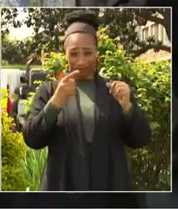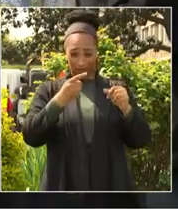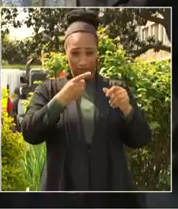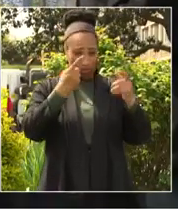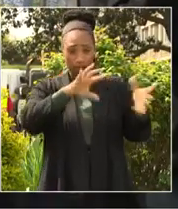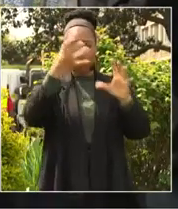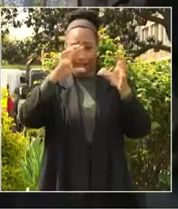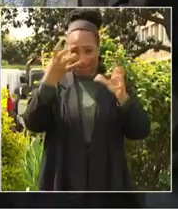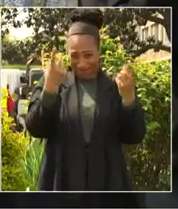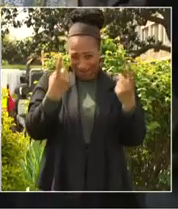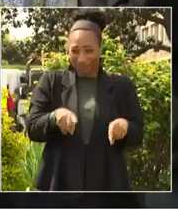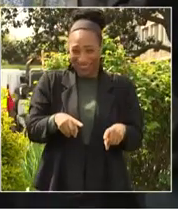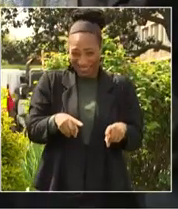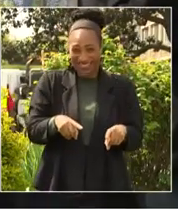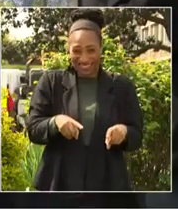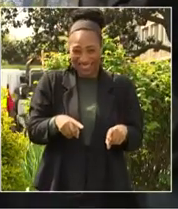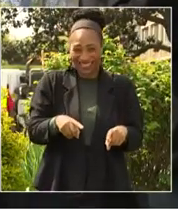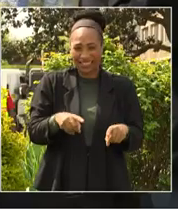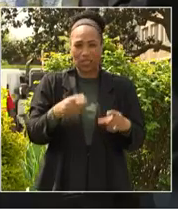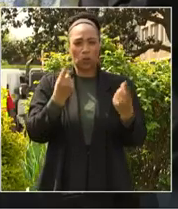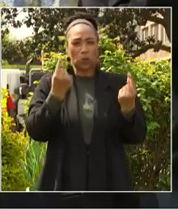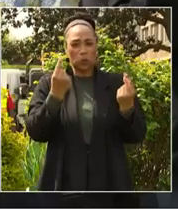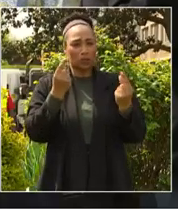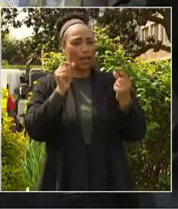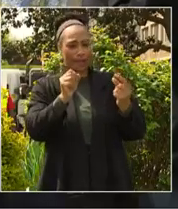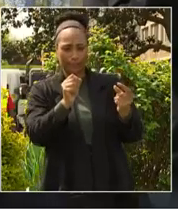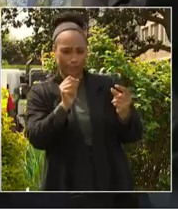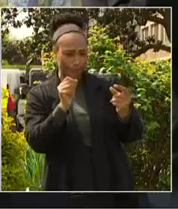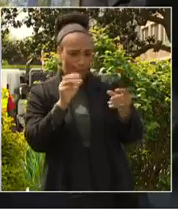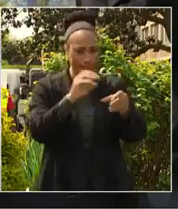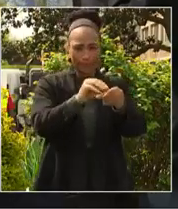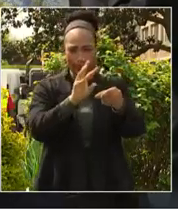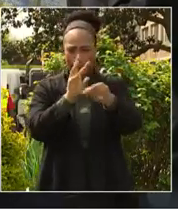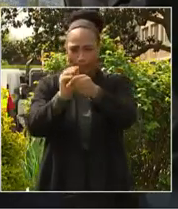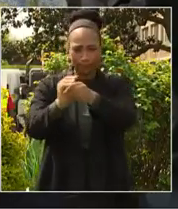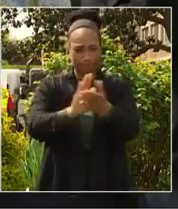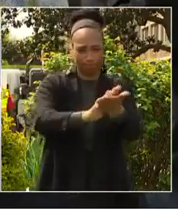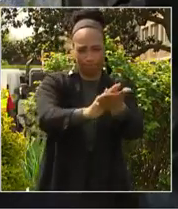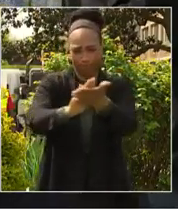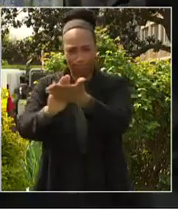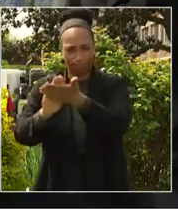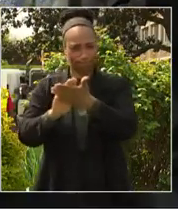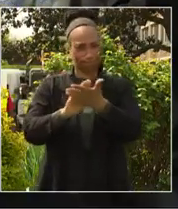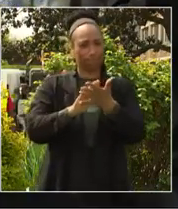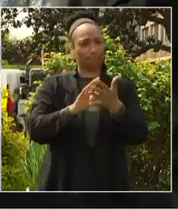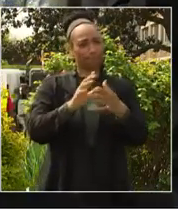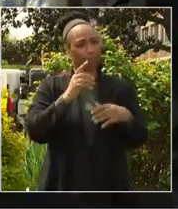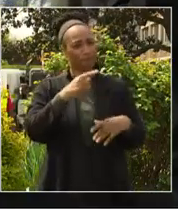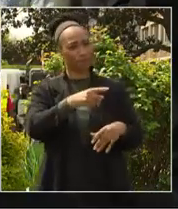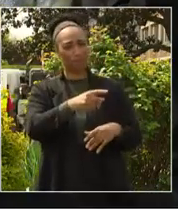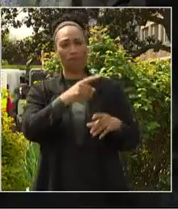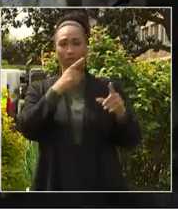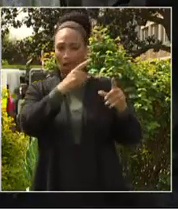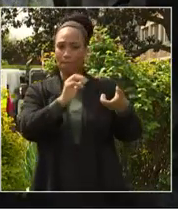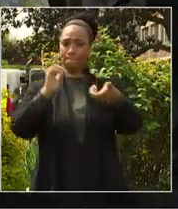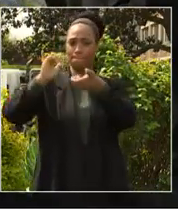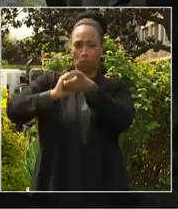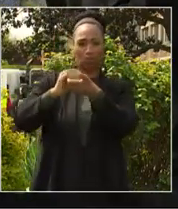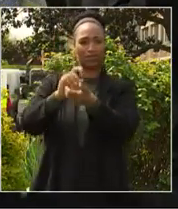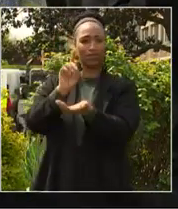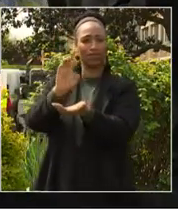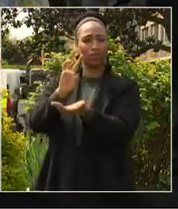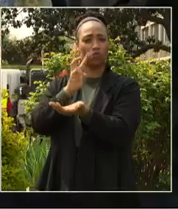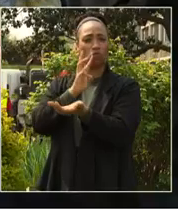to a new partnership with DC Water. And our DC Water crew is here, represented